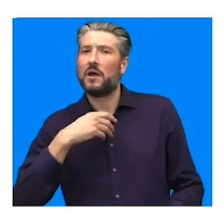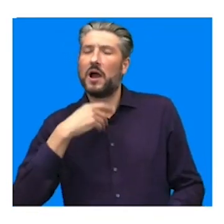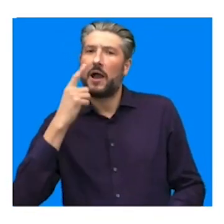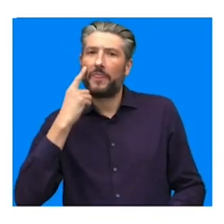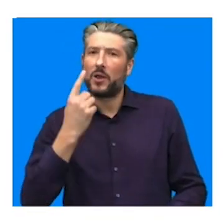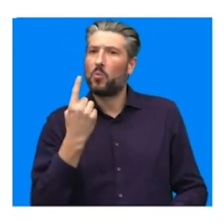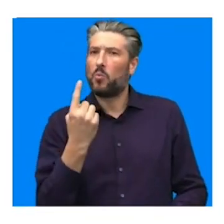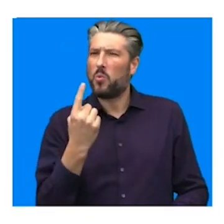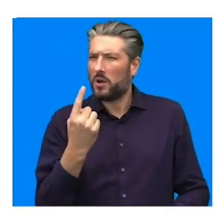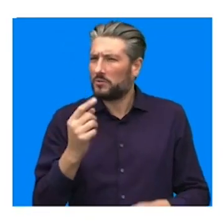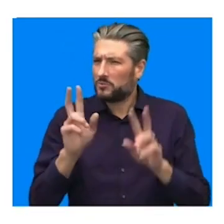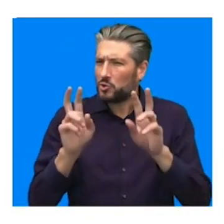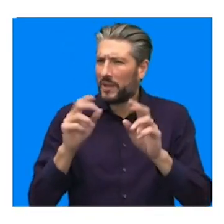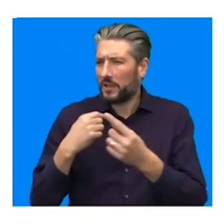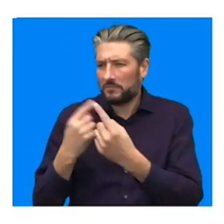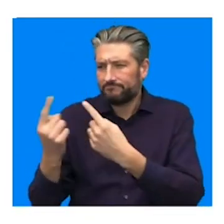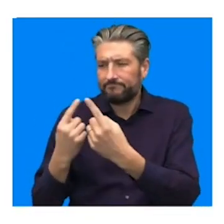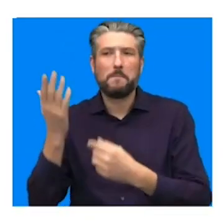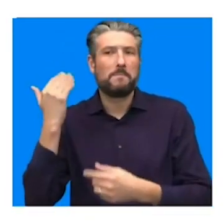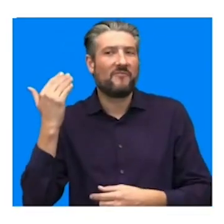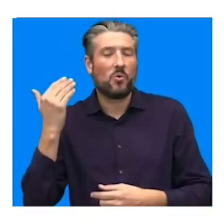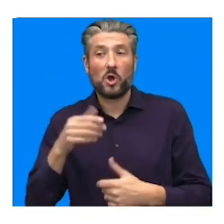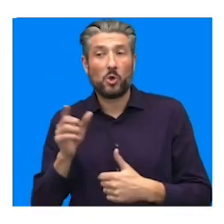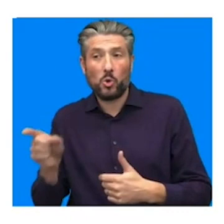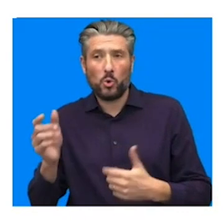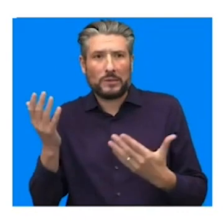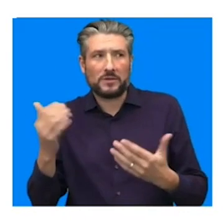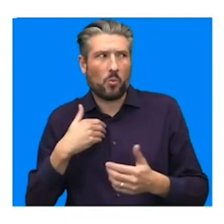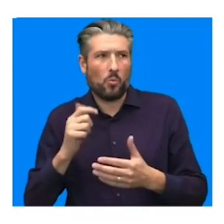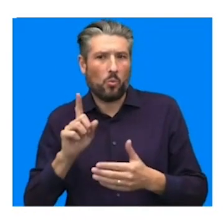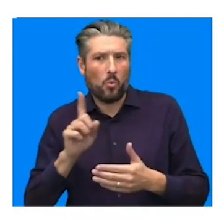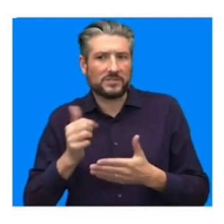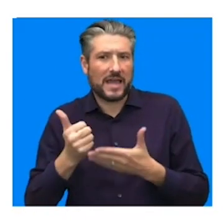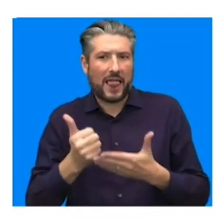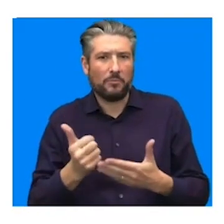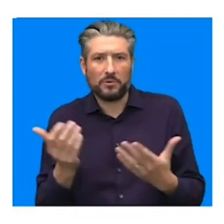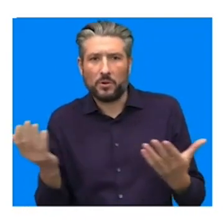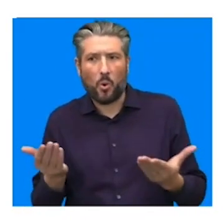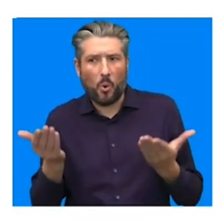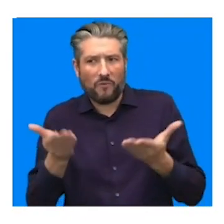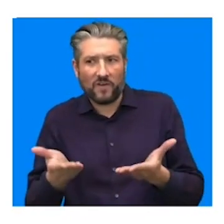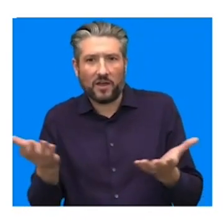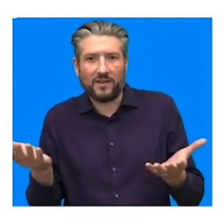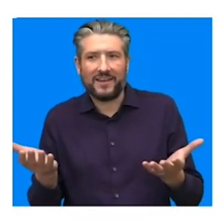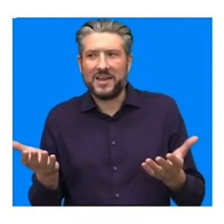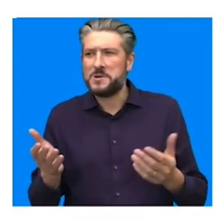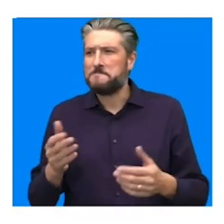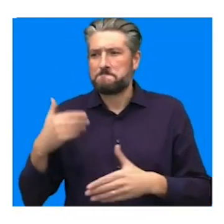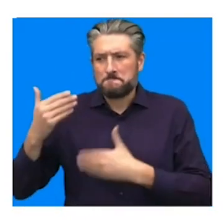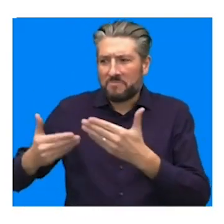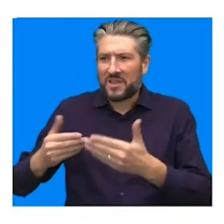and I have talked about is you didn't really know what help you were going to offer. So how's it turned out? I mean, that is probably following your nose is